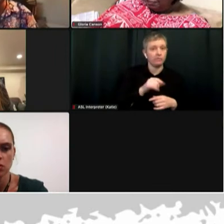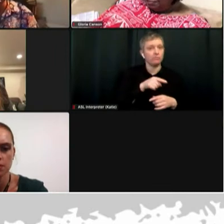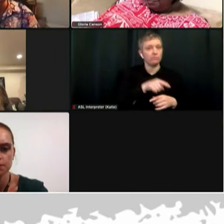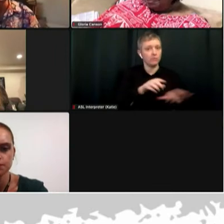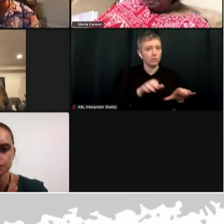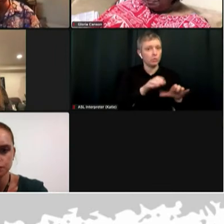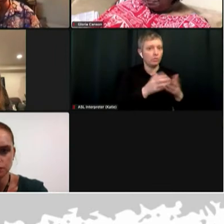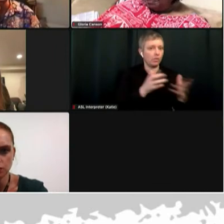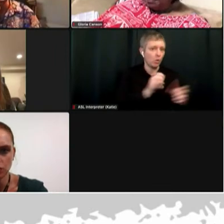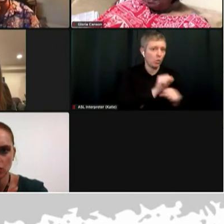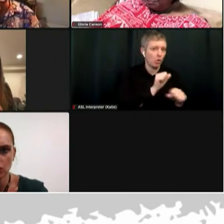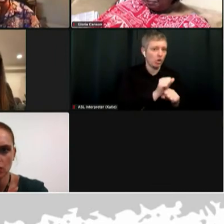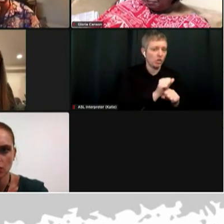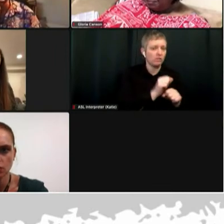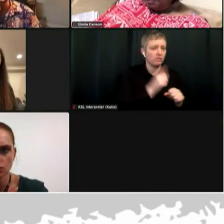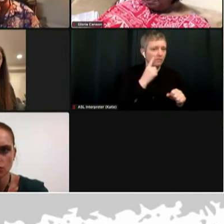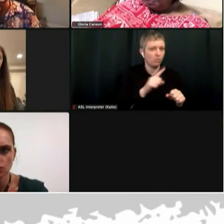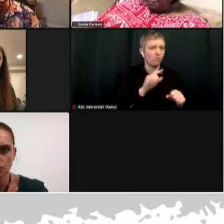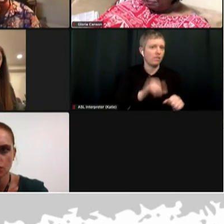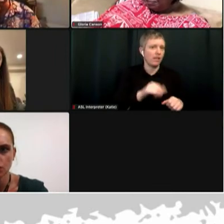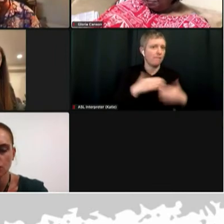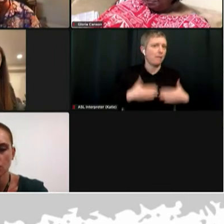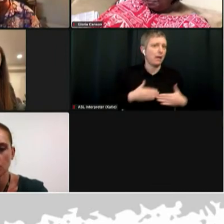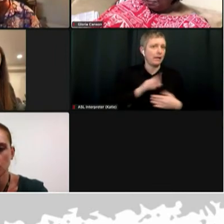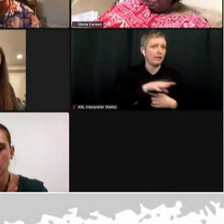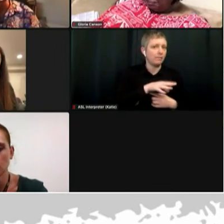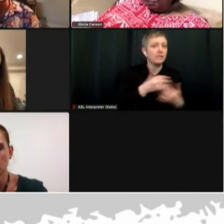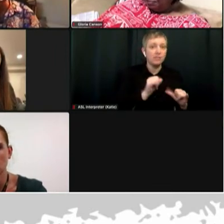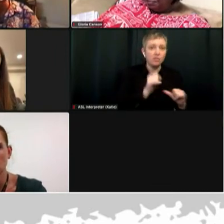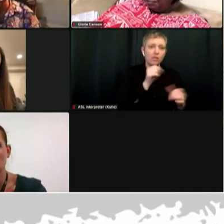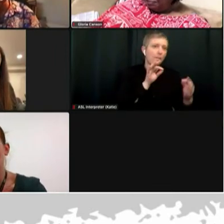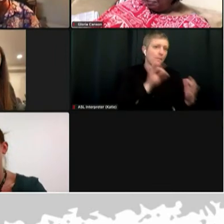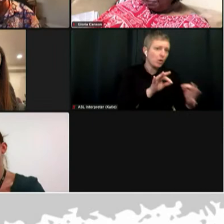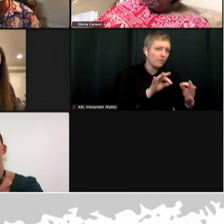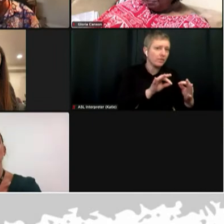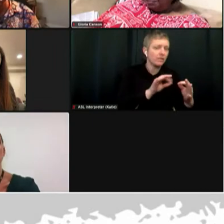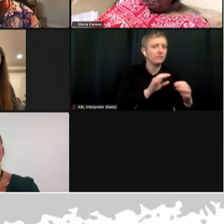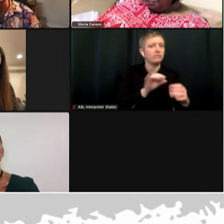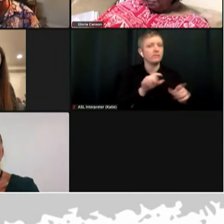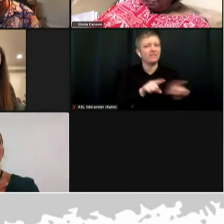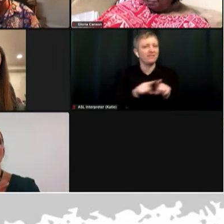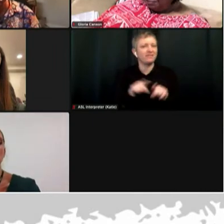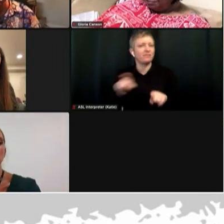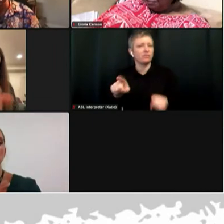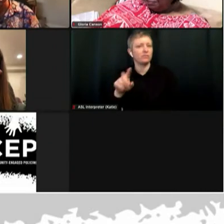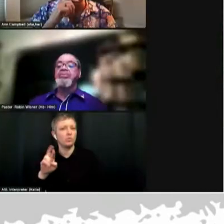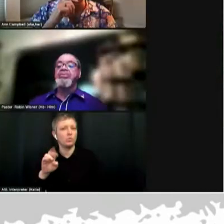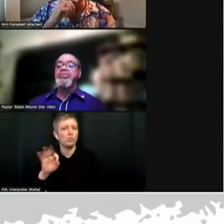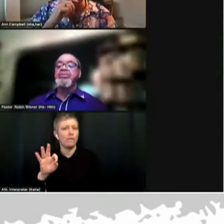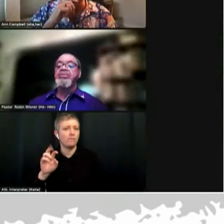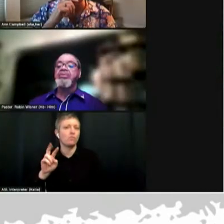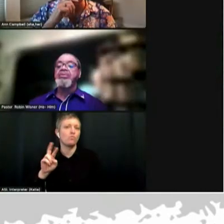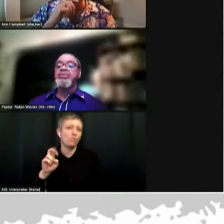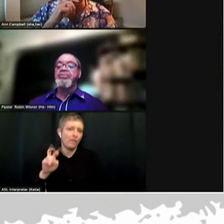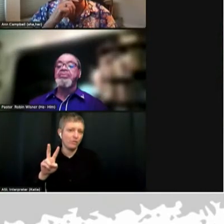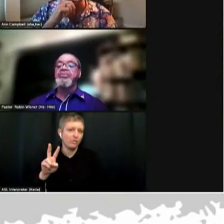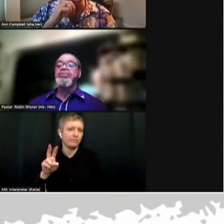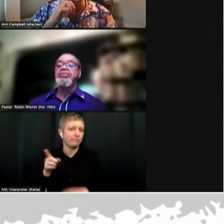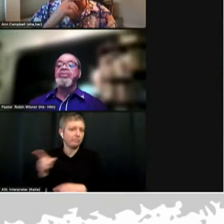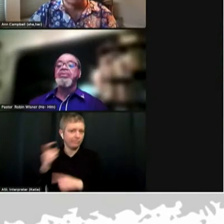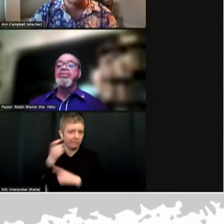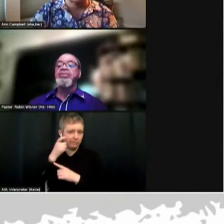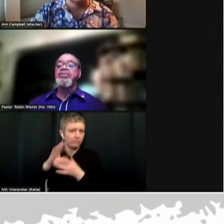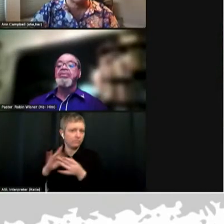perfect, as the Reverend said, Doctor, but it's a lot better than nothing. So.